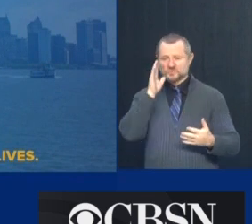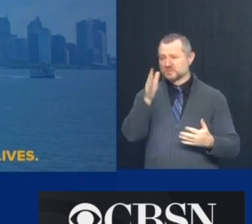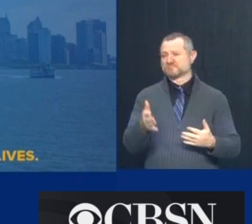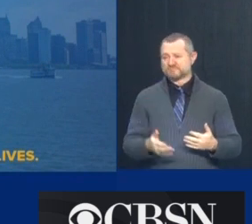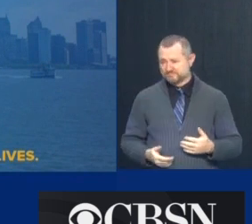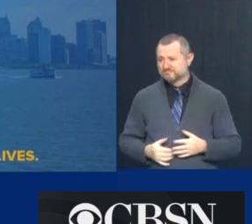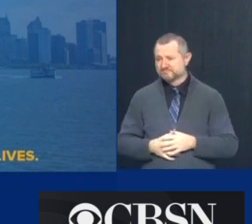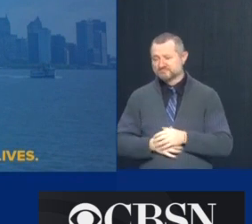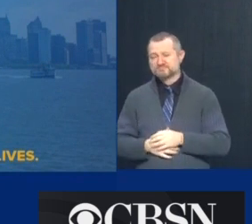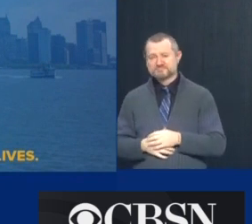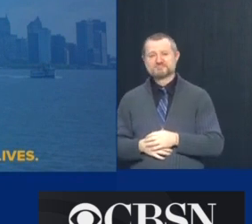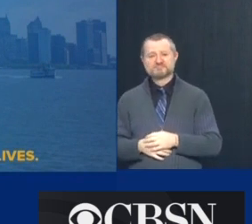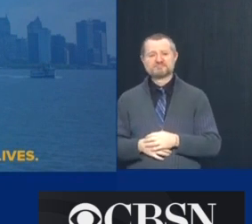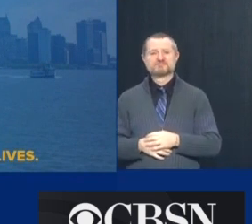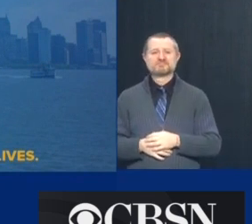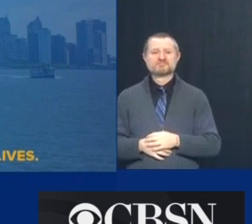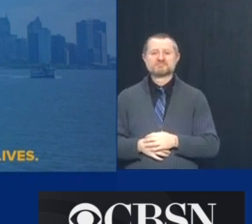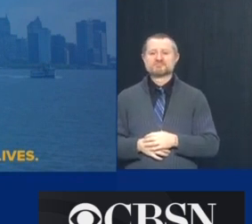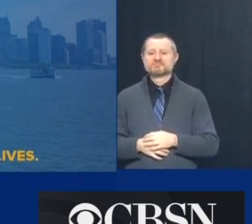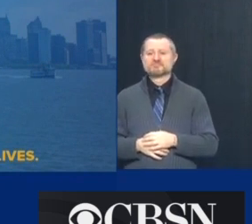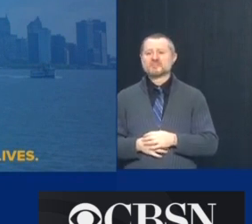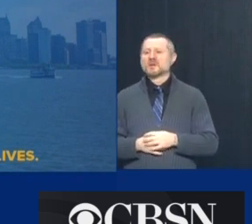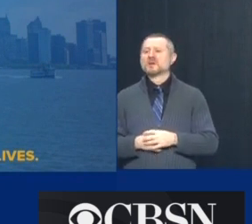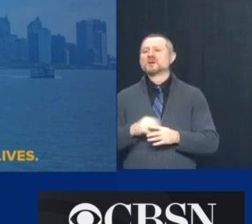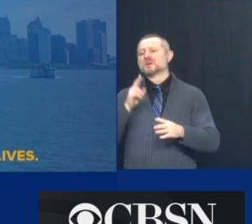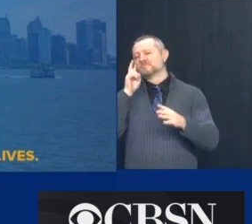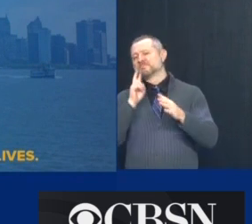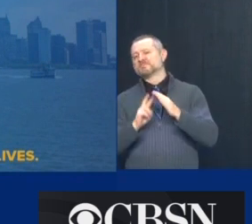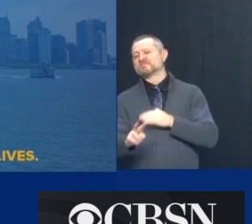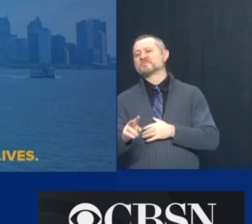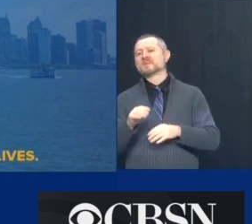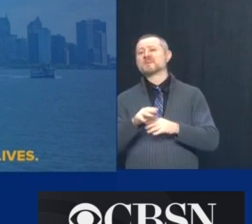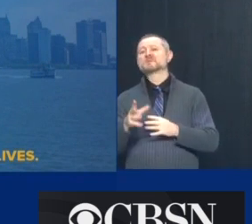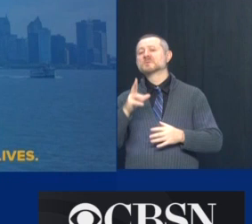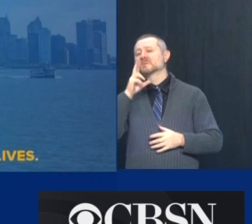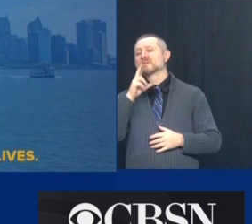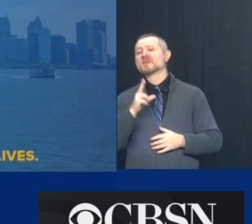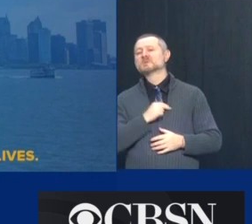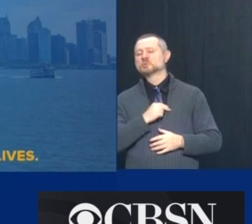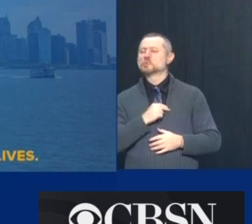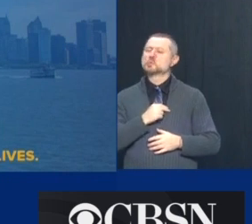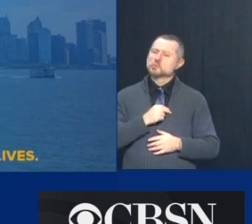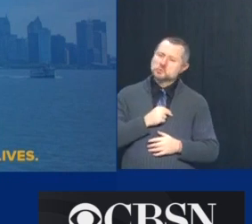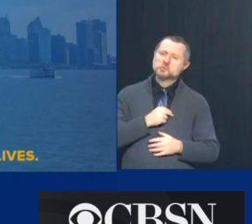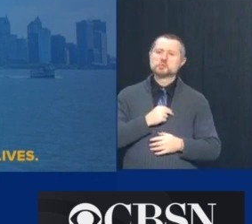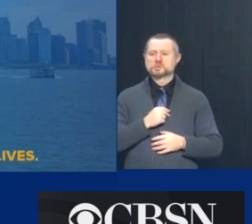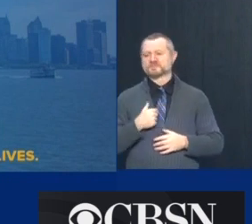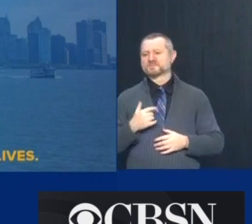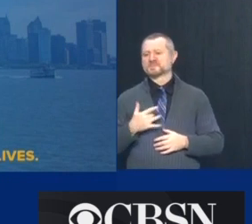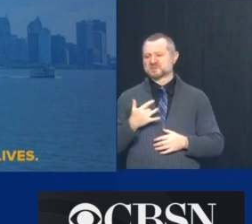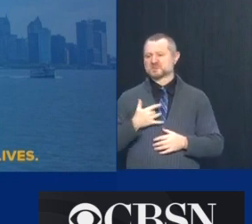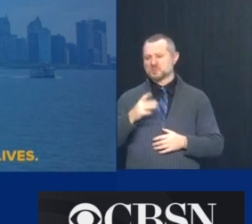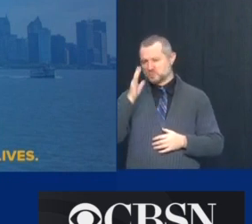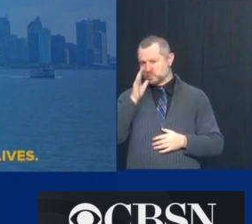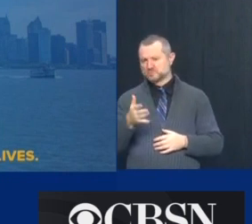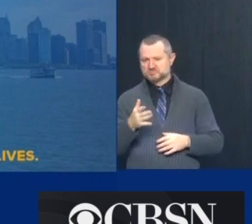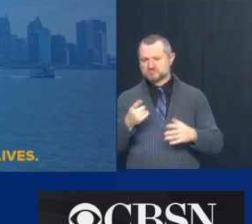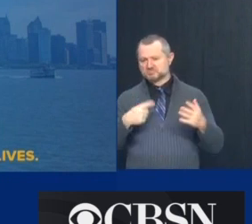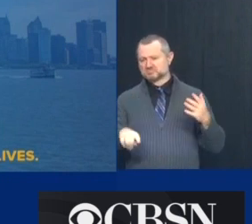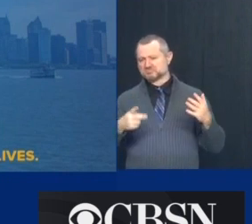You have not yet seen the effect of Thanksgiving. There will be a lag, and you will see the effect a week